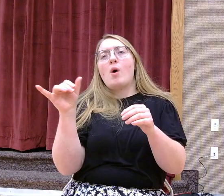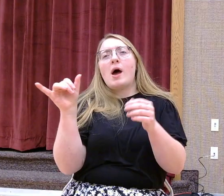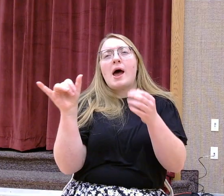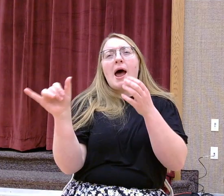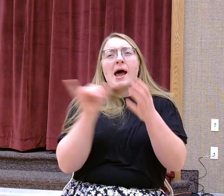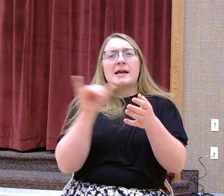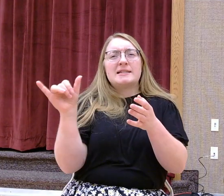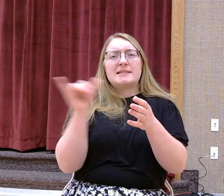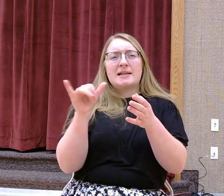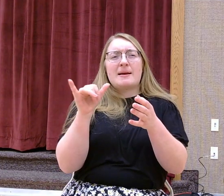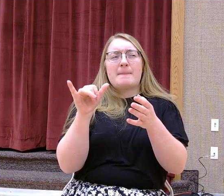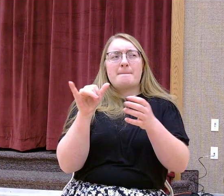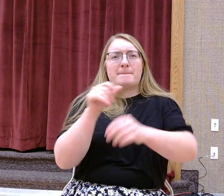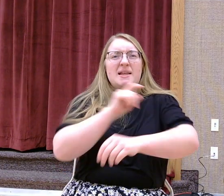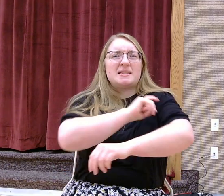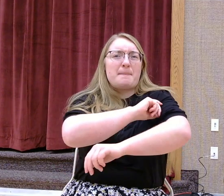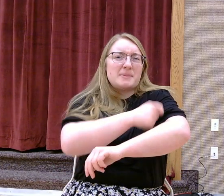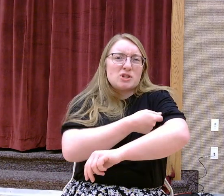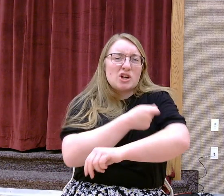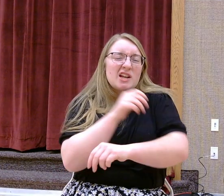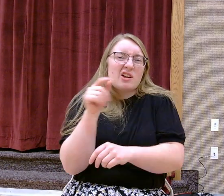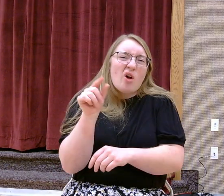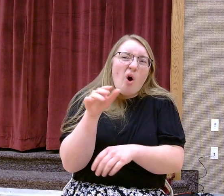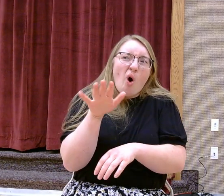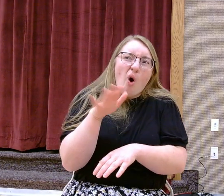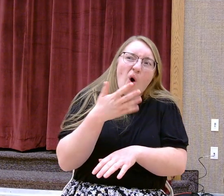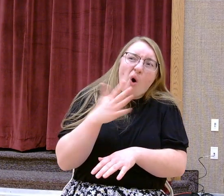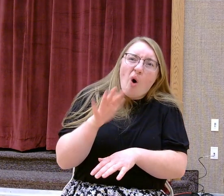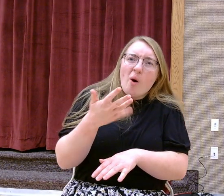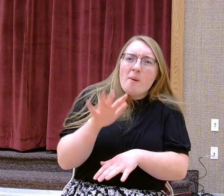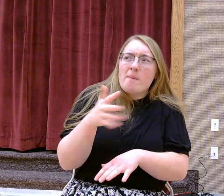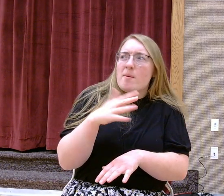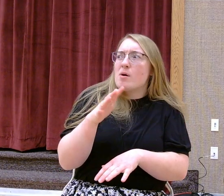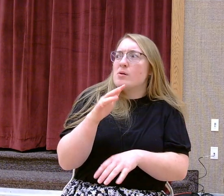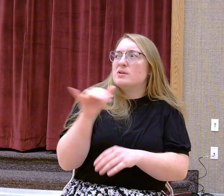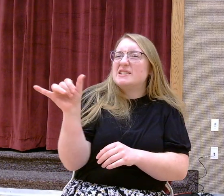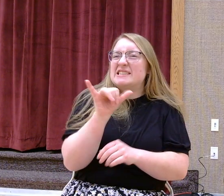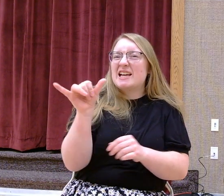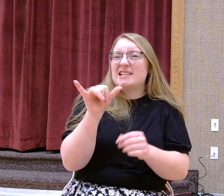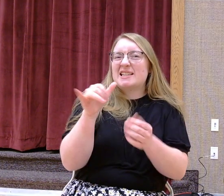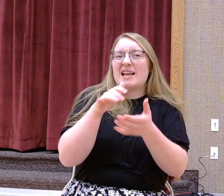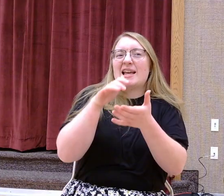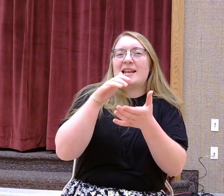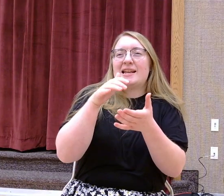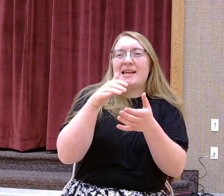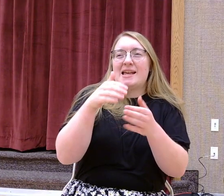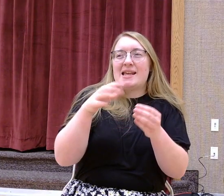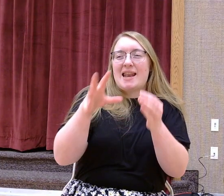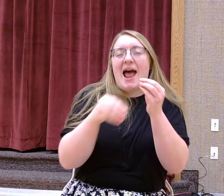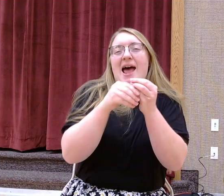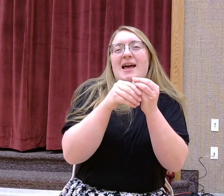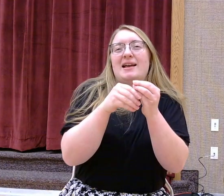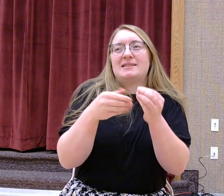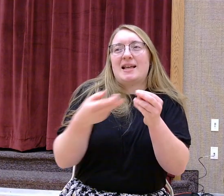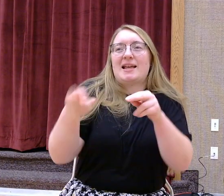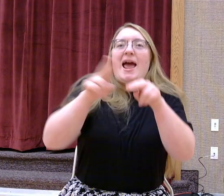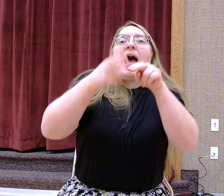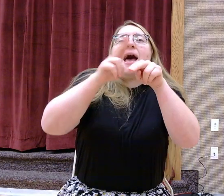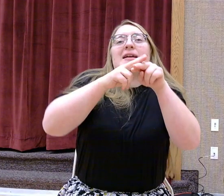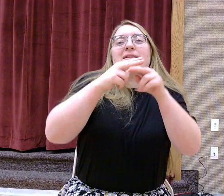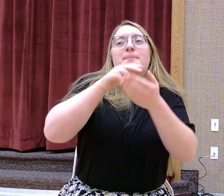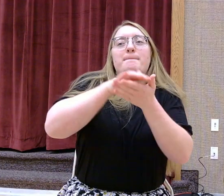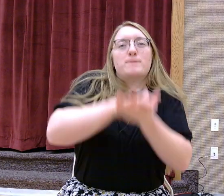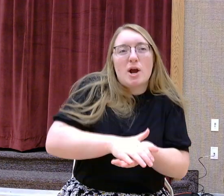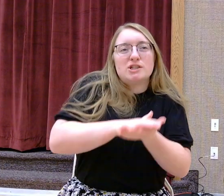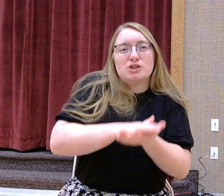more pressure to help stop the Oh. stitches. And then you can wrap It's it. like a pressure dressing that you Oh. put on So it's a